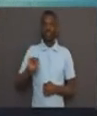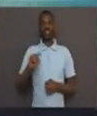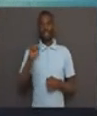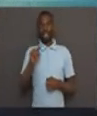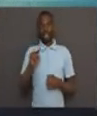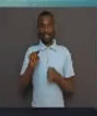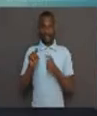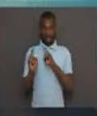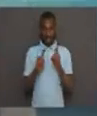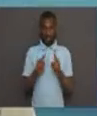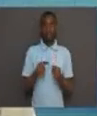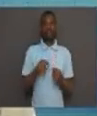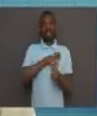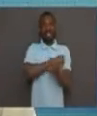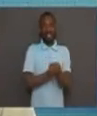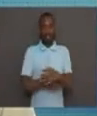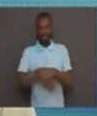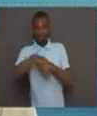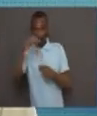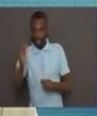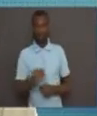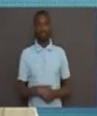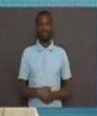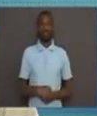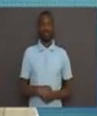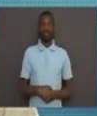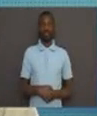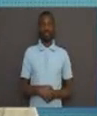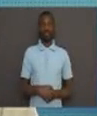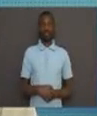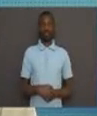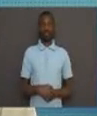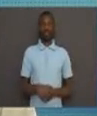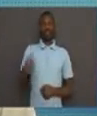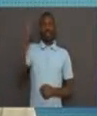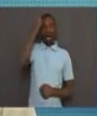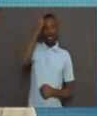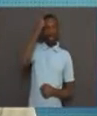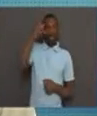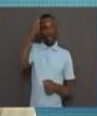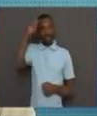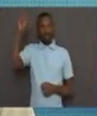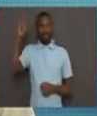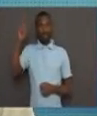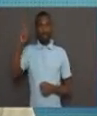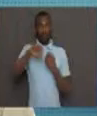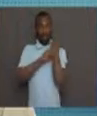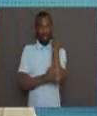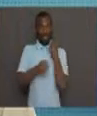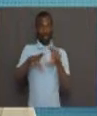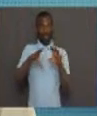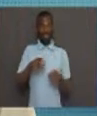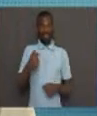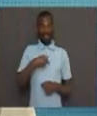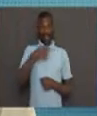give out energy. Based on Einstein's theory, we know that a